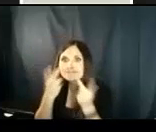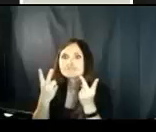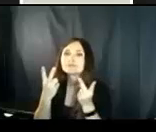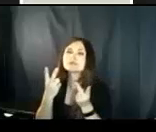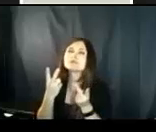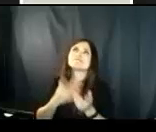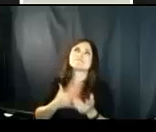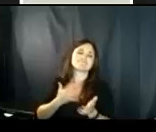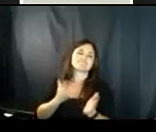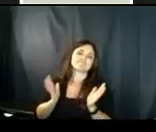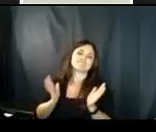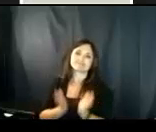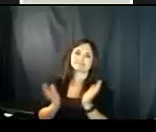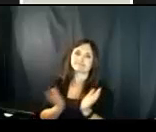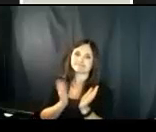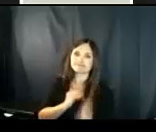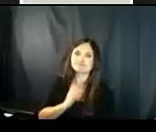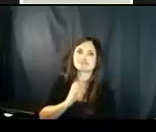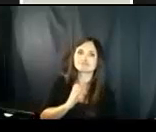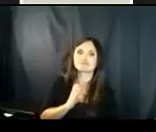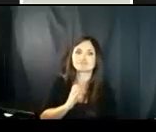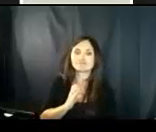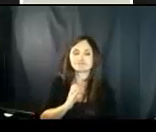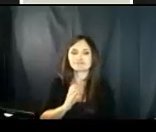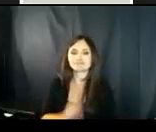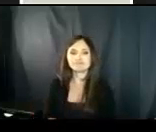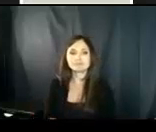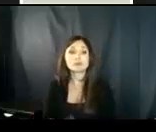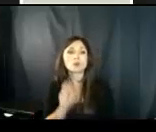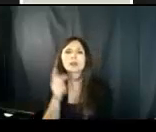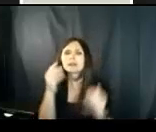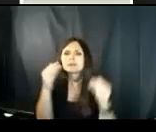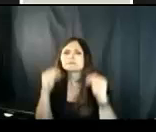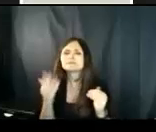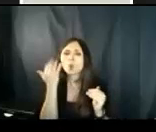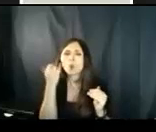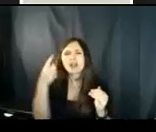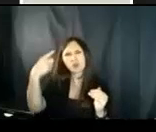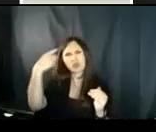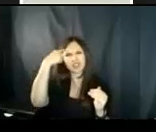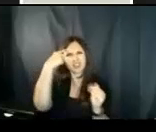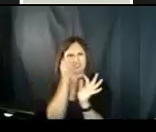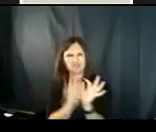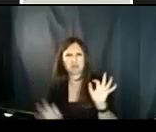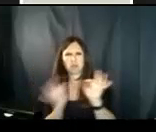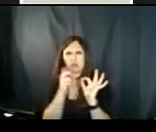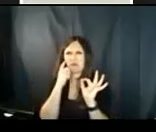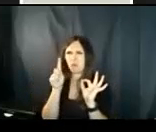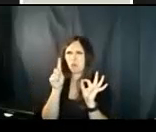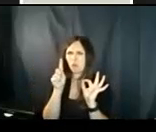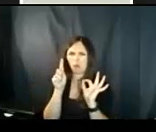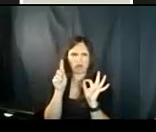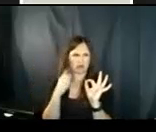encouraging. Okay, so I want to ask you, why would you think it's important for us